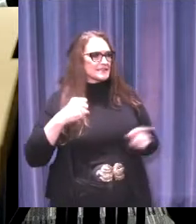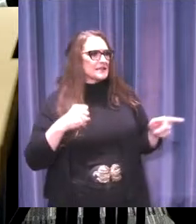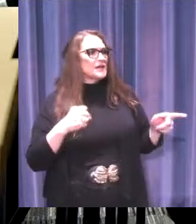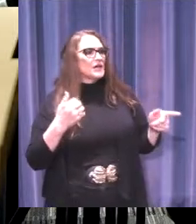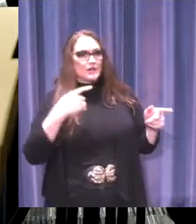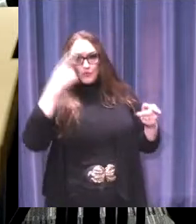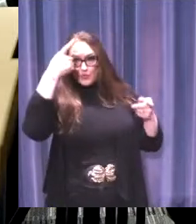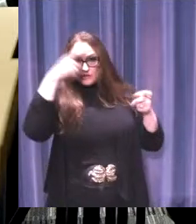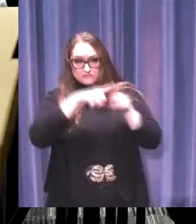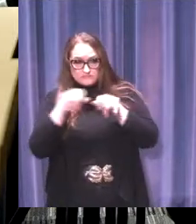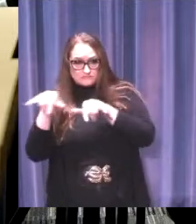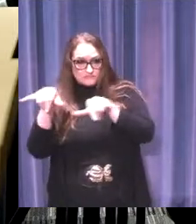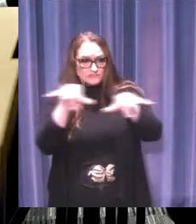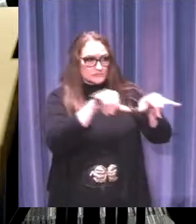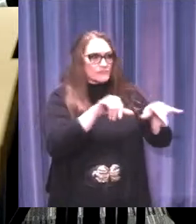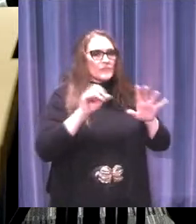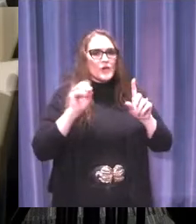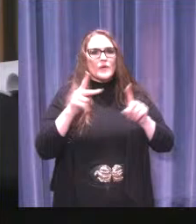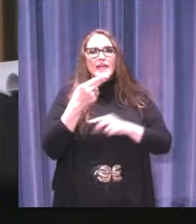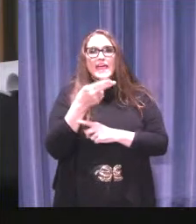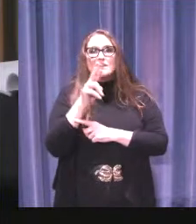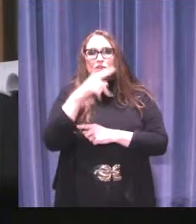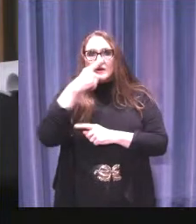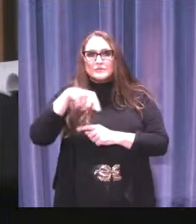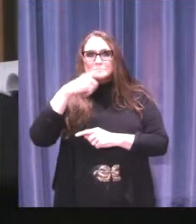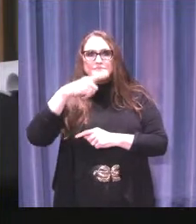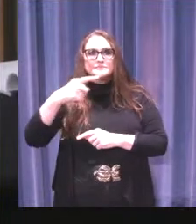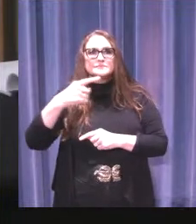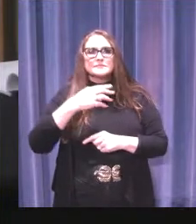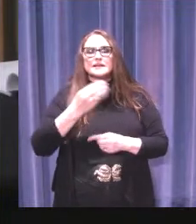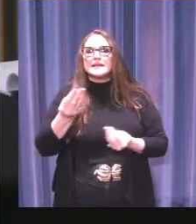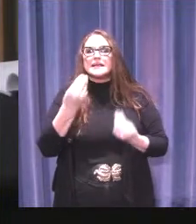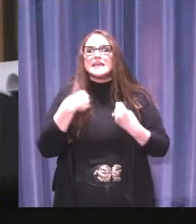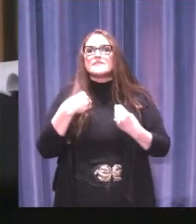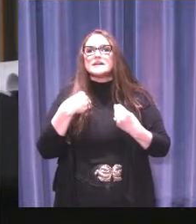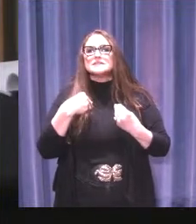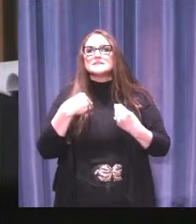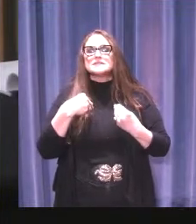have a consensus that we will hear. HR, could you please give us a